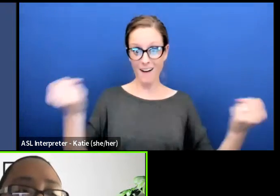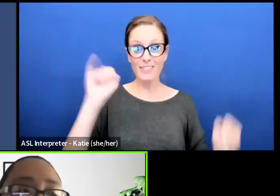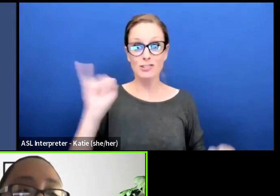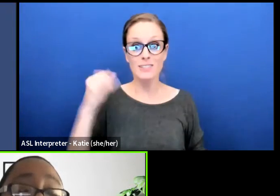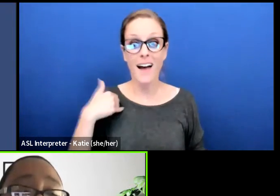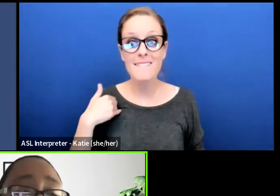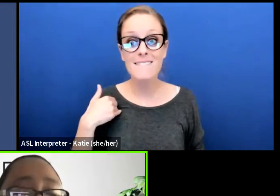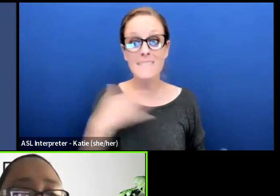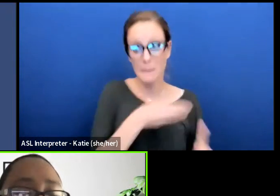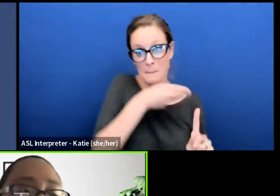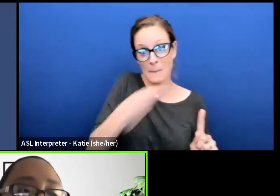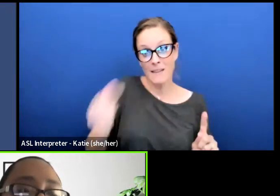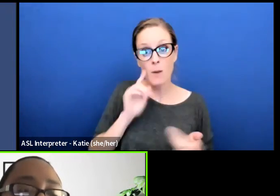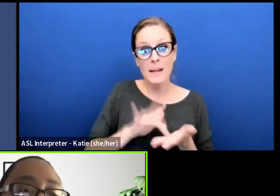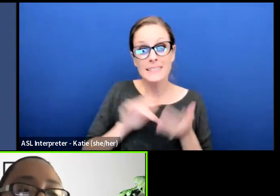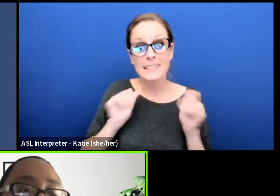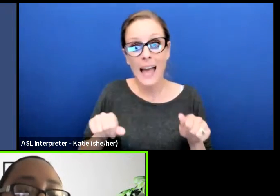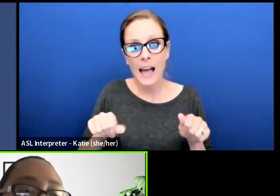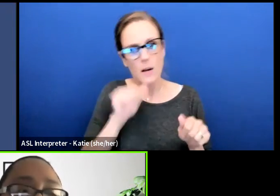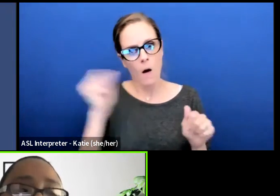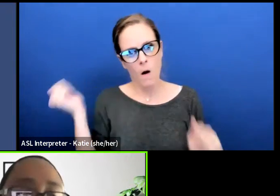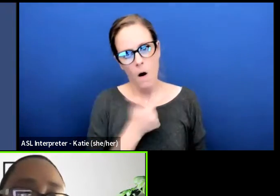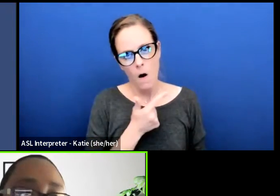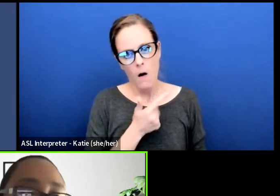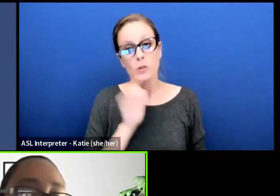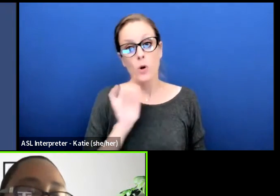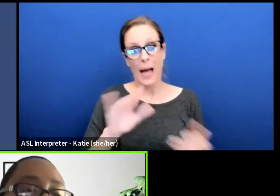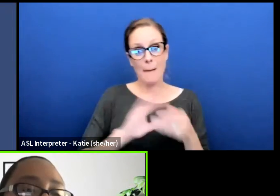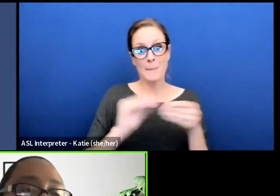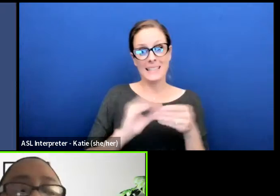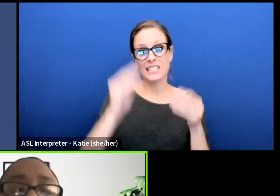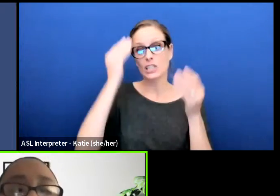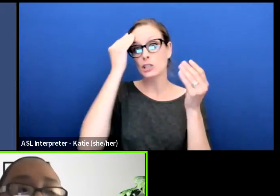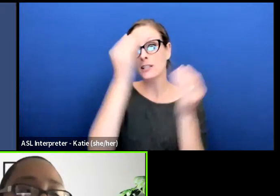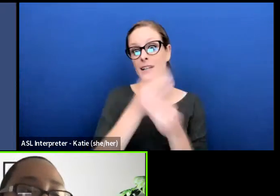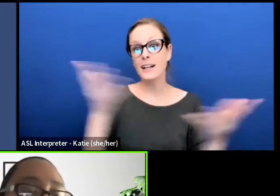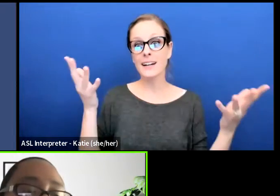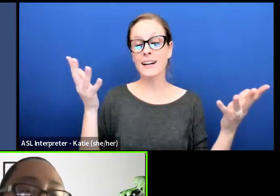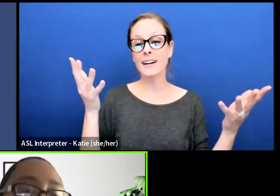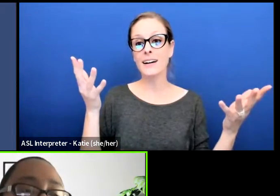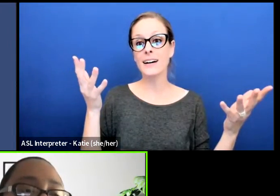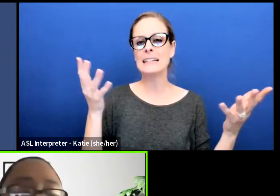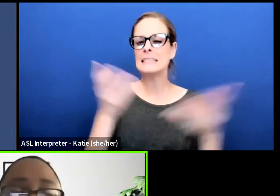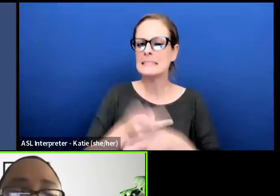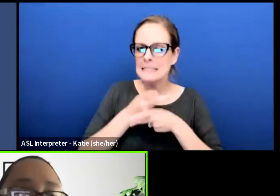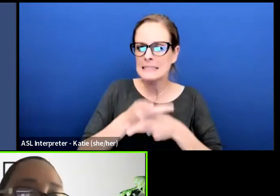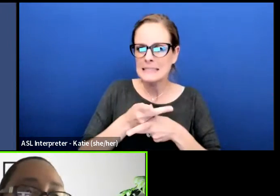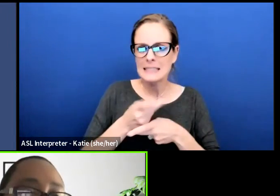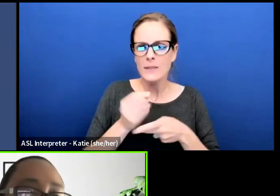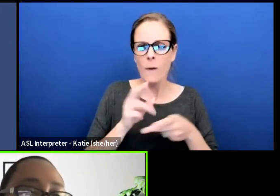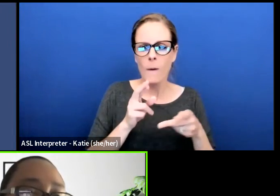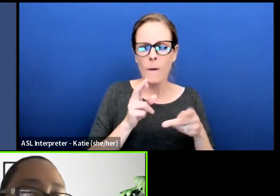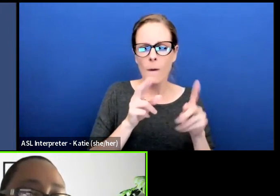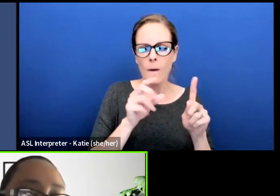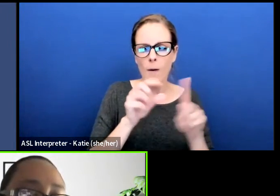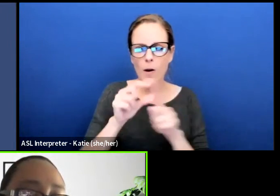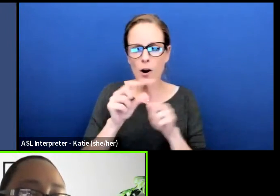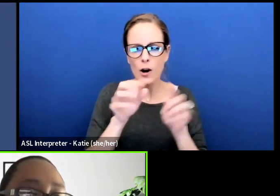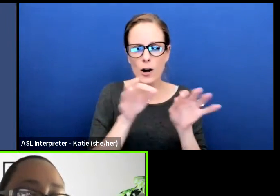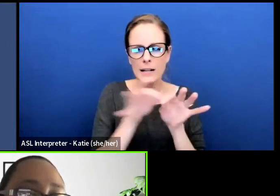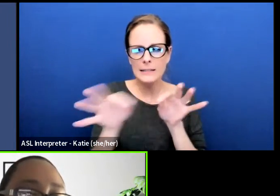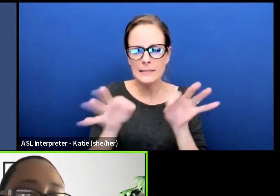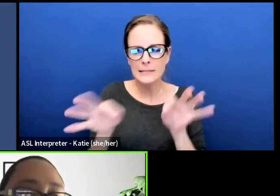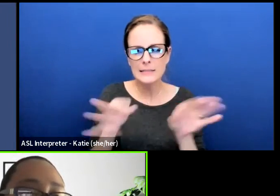just being aware of just that messaging and maybe not saying it in that way, or finding a different way. And just, it reminded me of actually